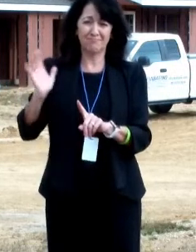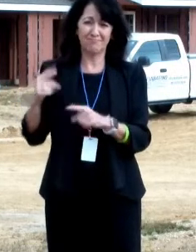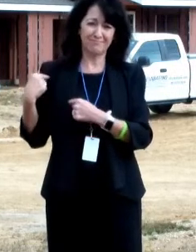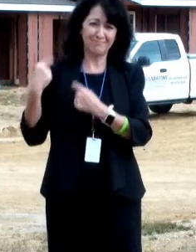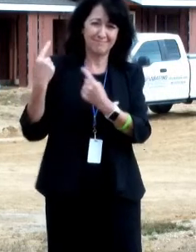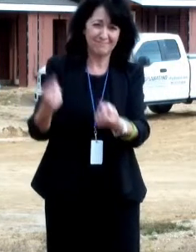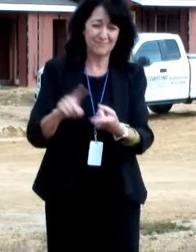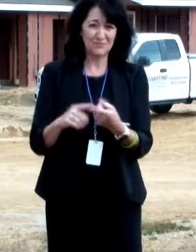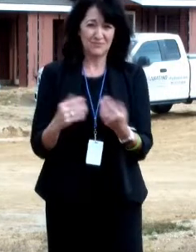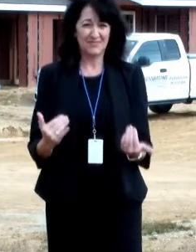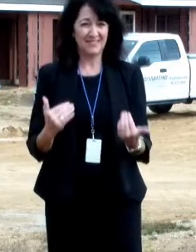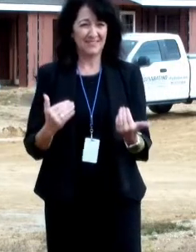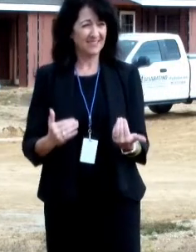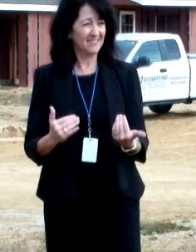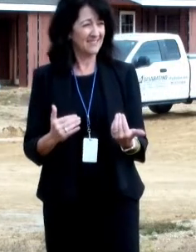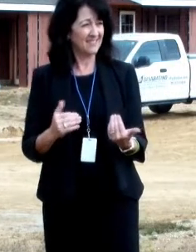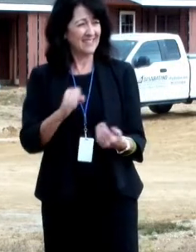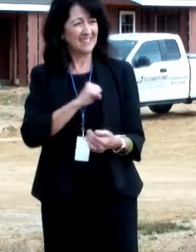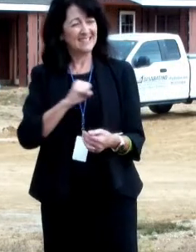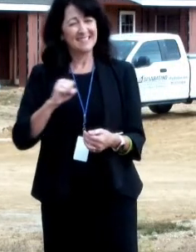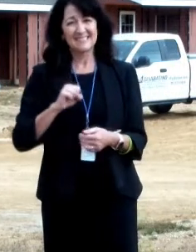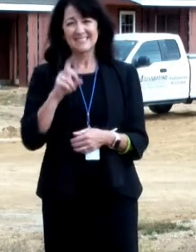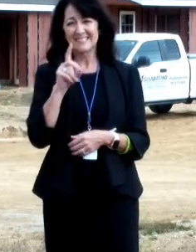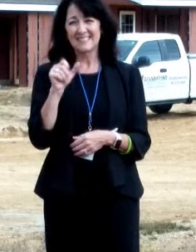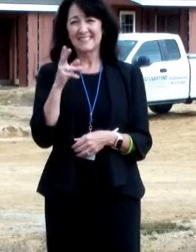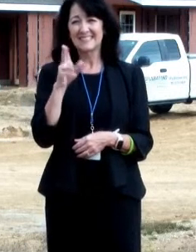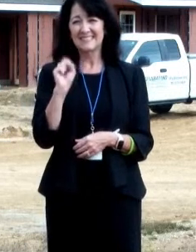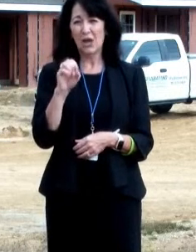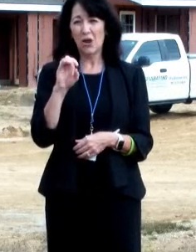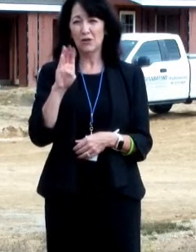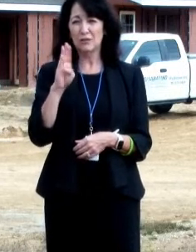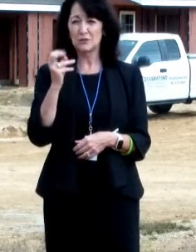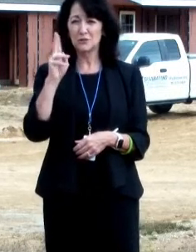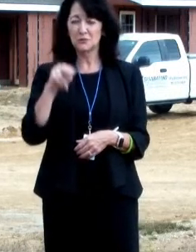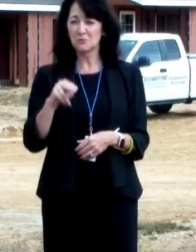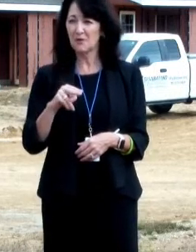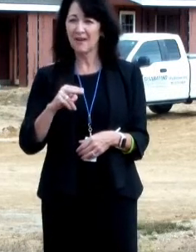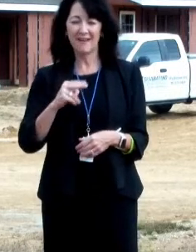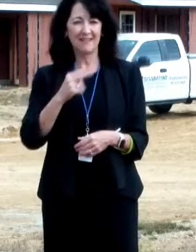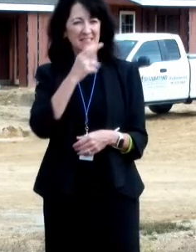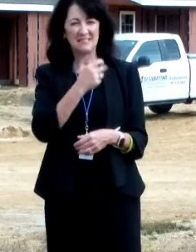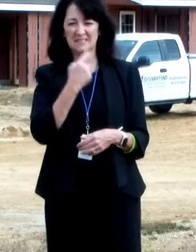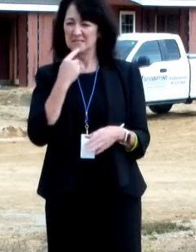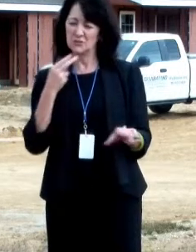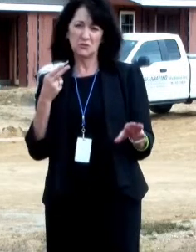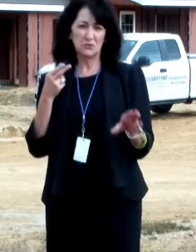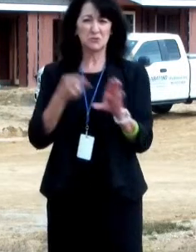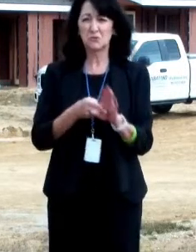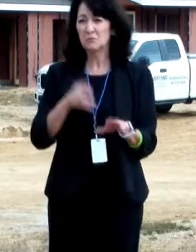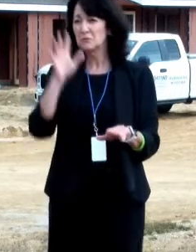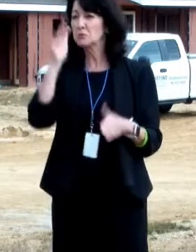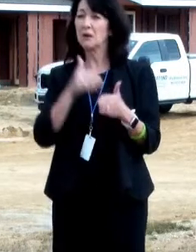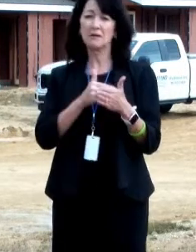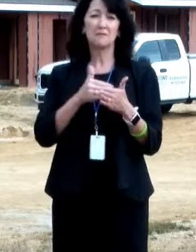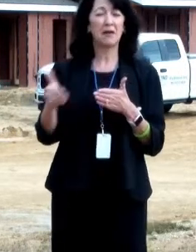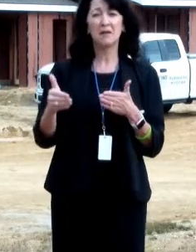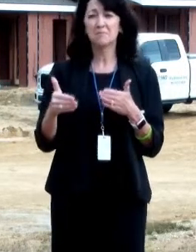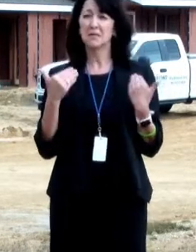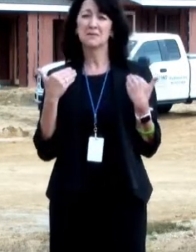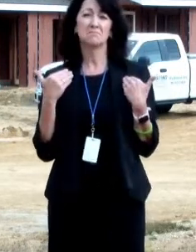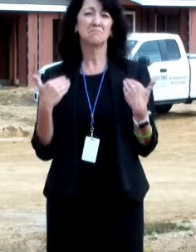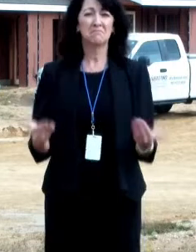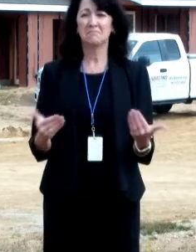Senator Darius Brown was talking about you, Governor. Like, you didn't, no drum roll or anything. You just jumped right into $25 million. Like,